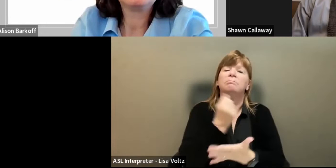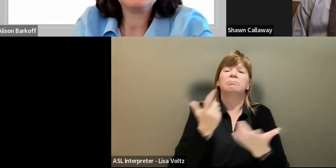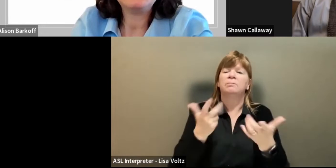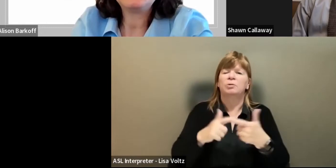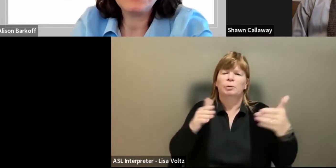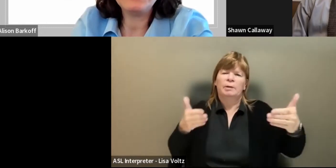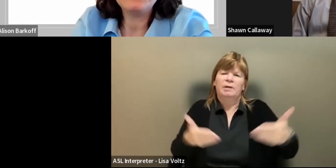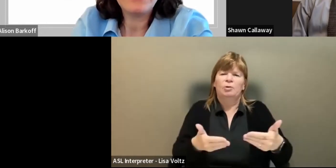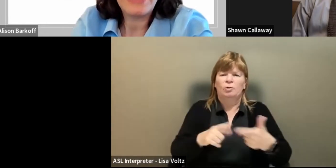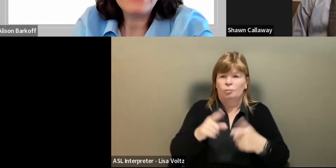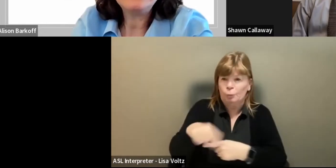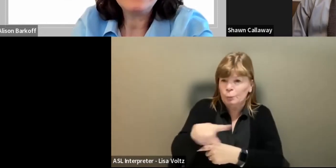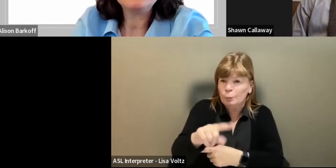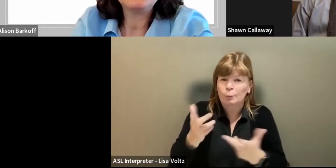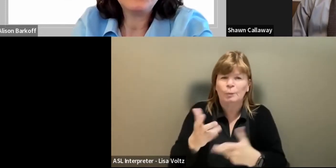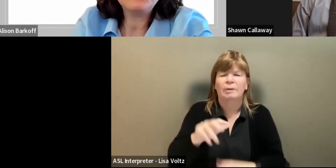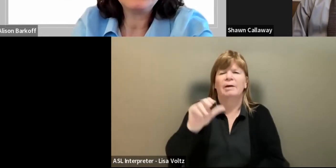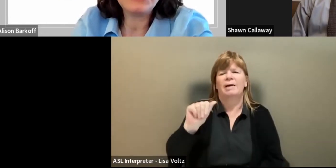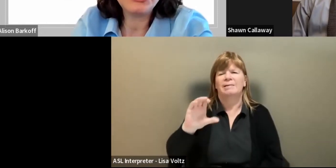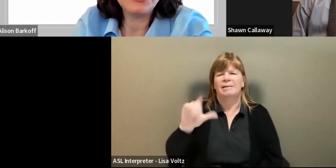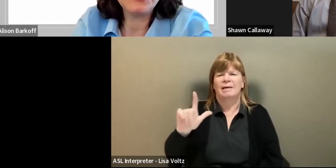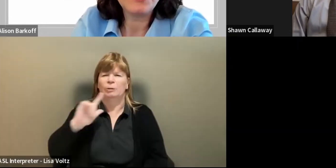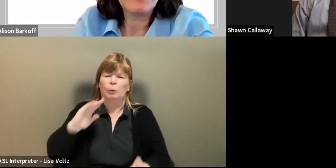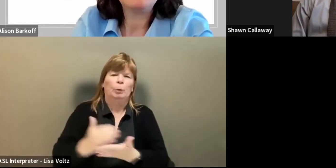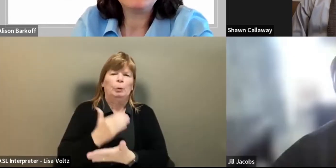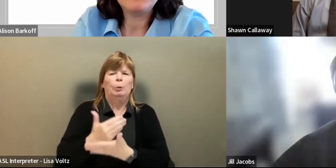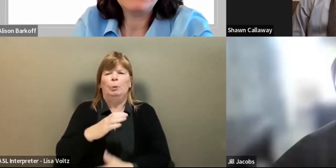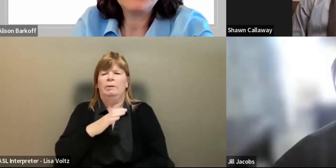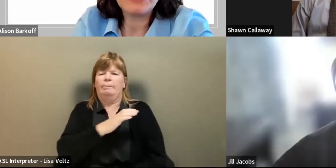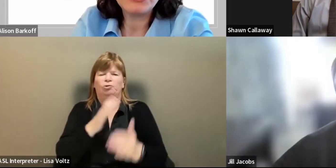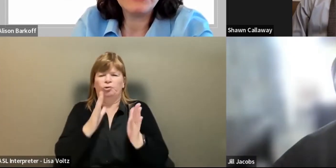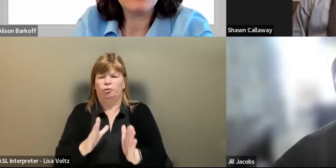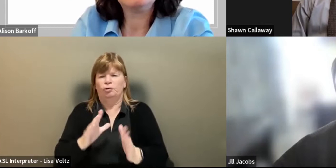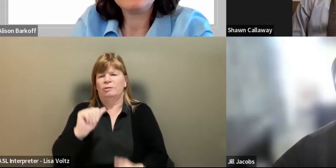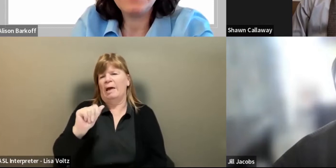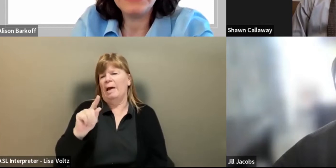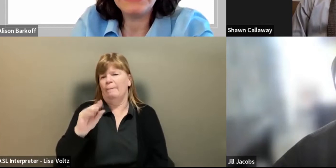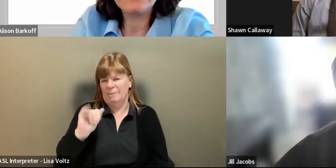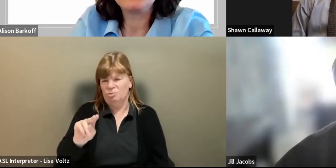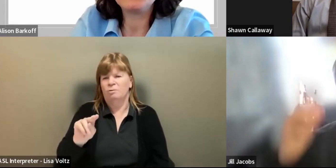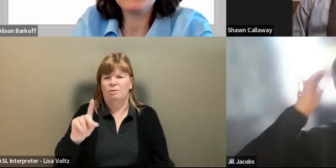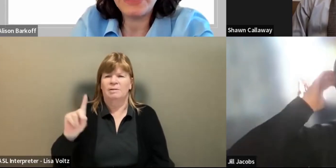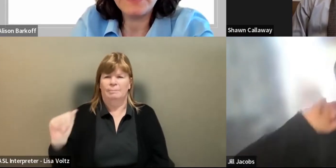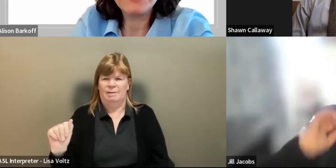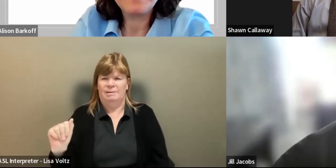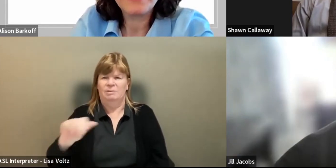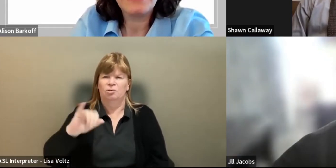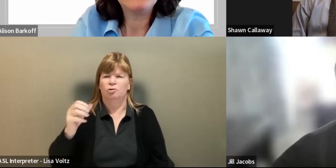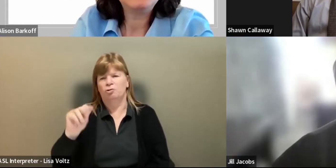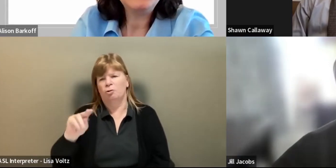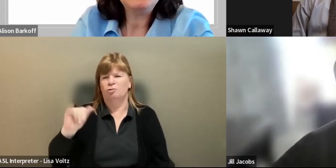introduce to each of you ACL's new Commissioner of the Administration on Disabilities, Jill